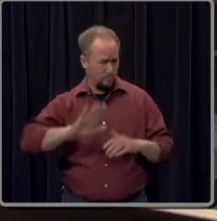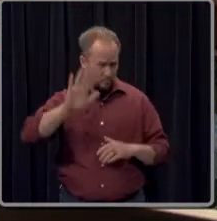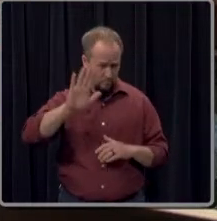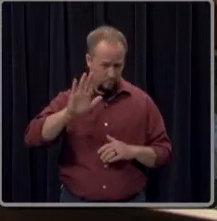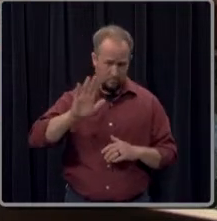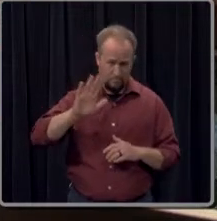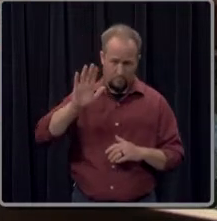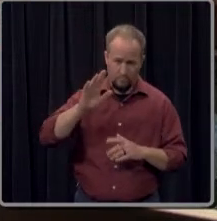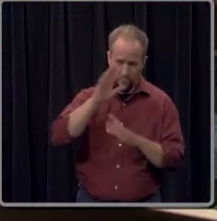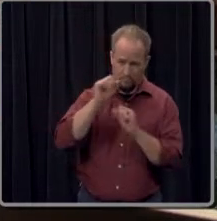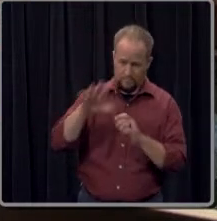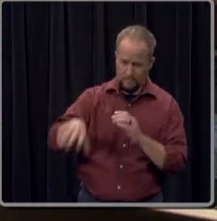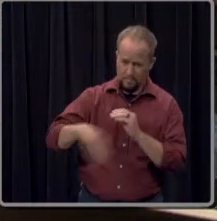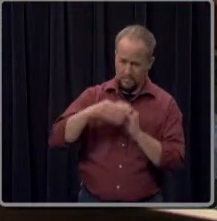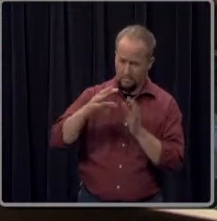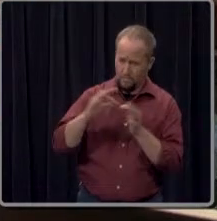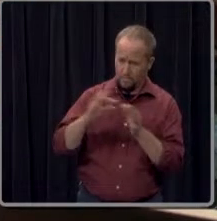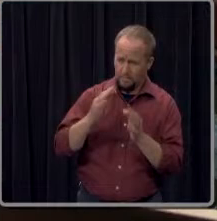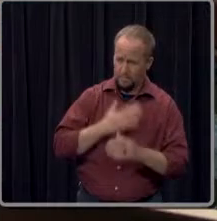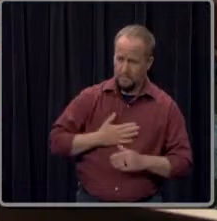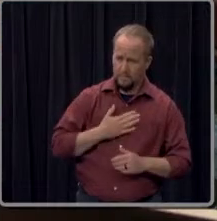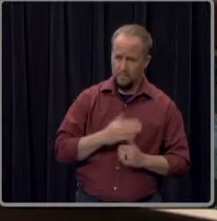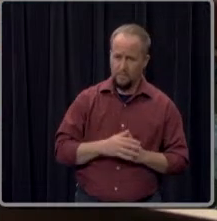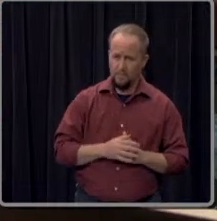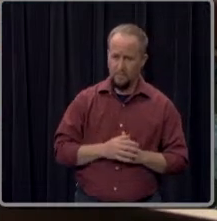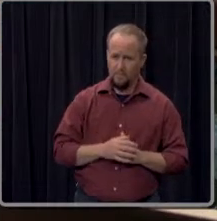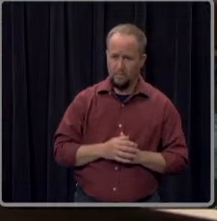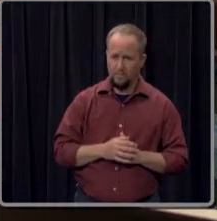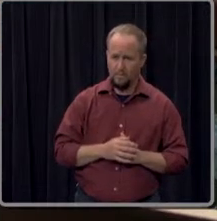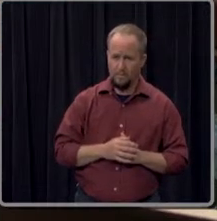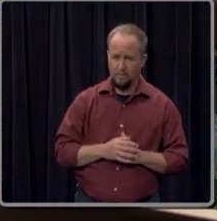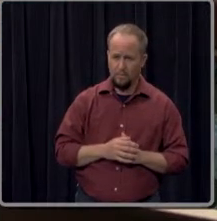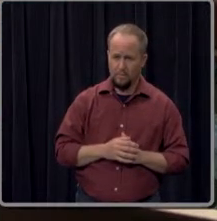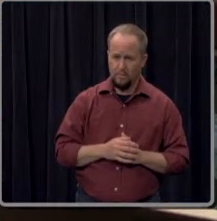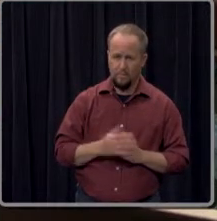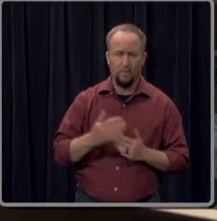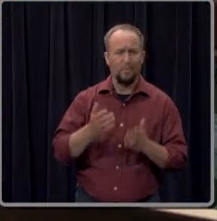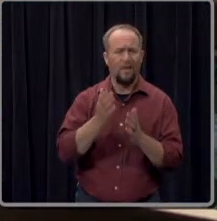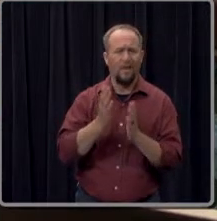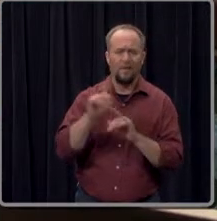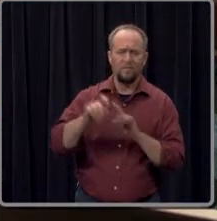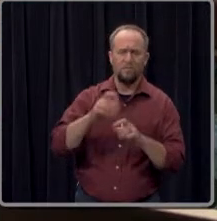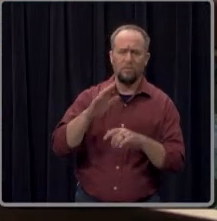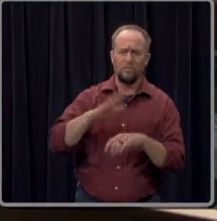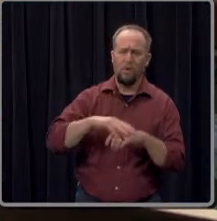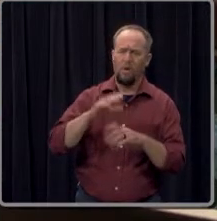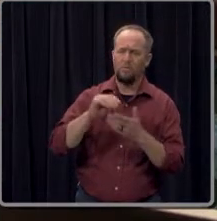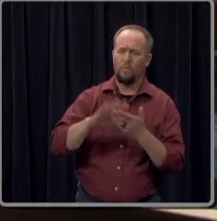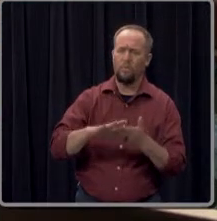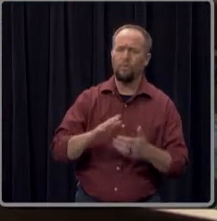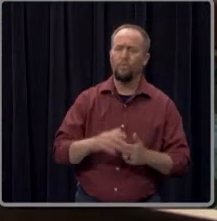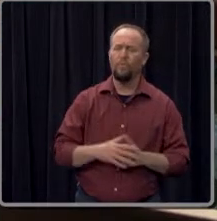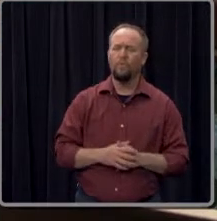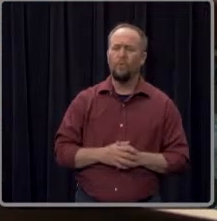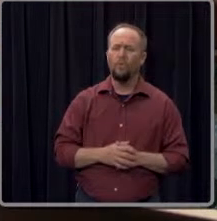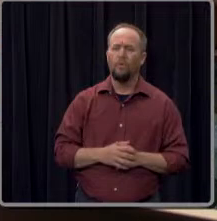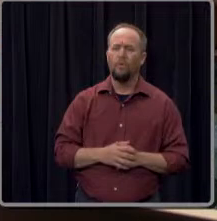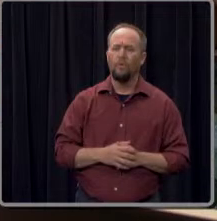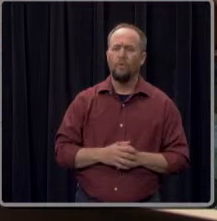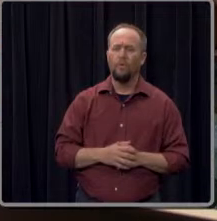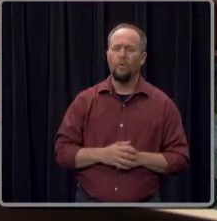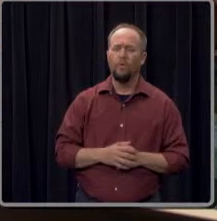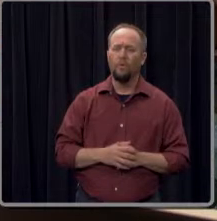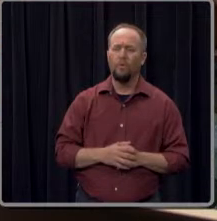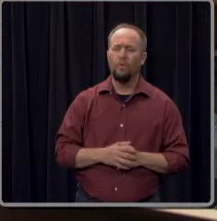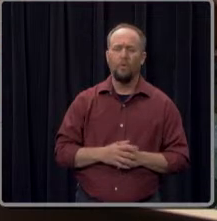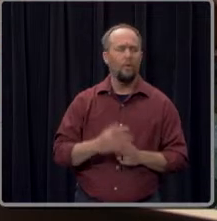President Wycliffe, may I add some commentary, please? May I If you'd ask, like. and ask some questions to be on the record? So, the app,